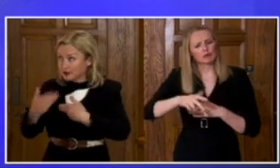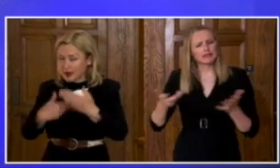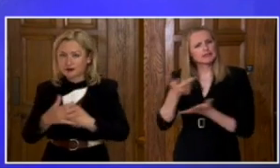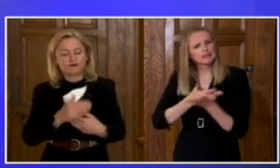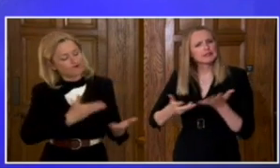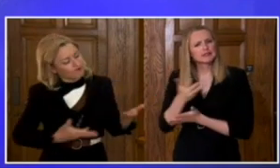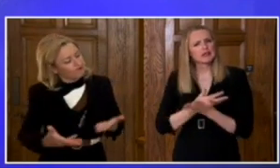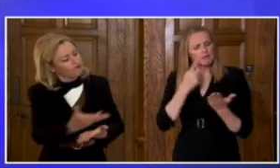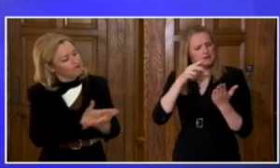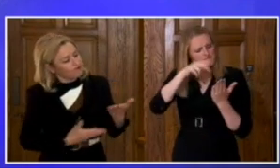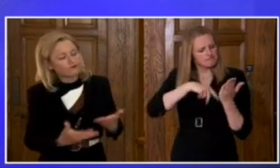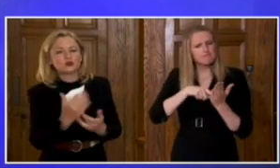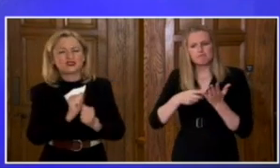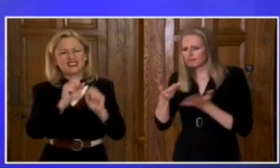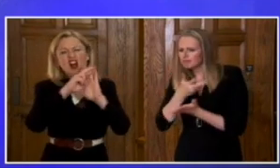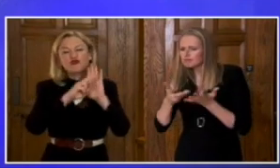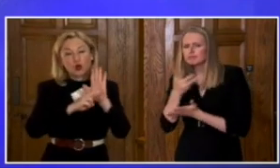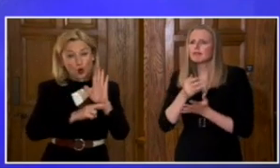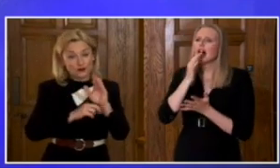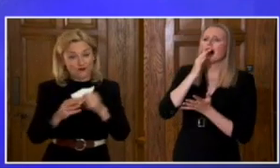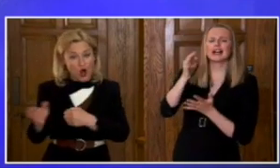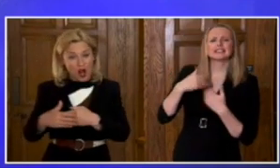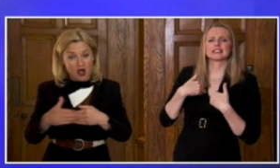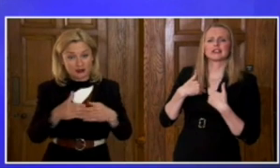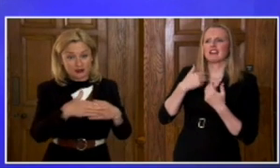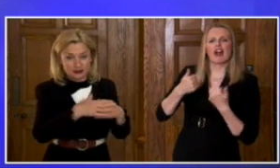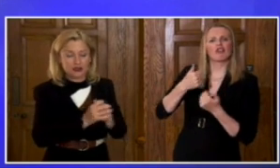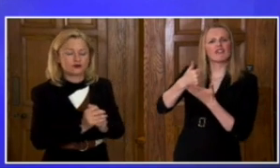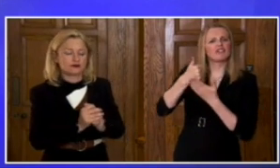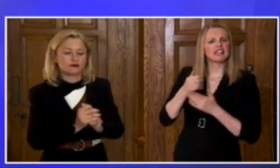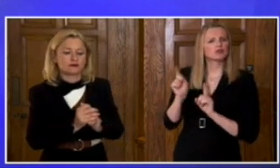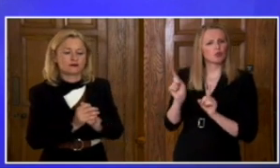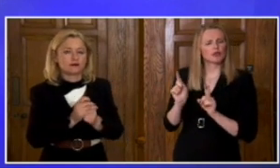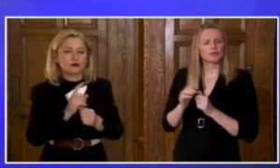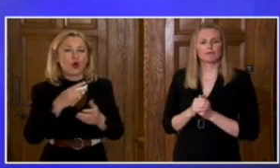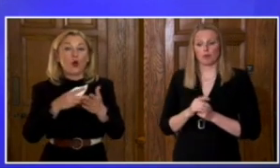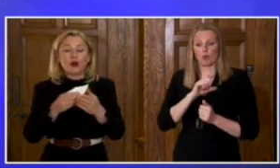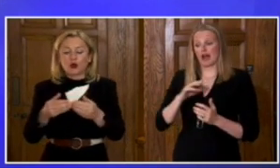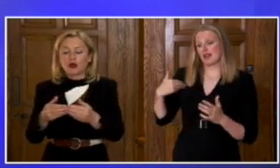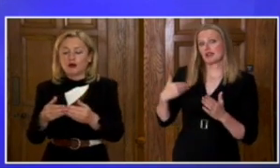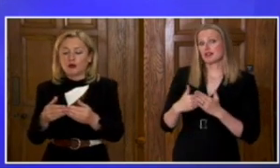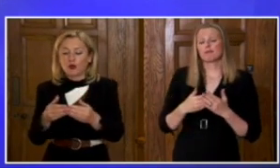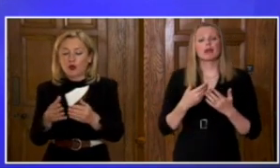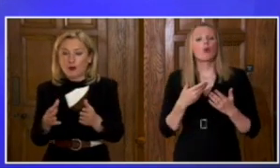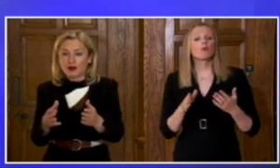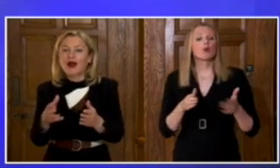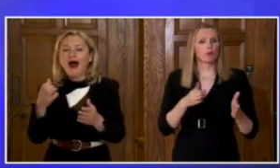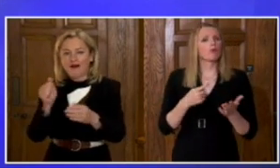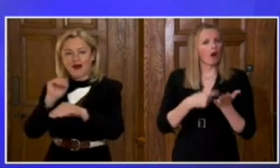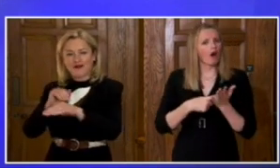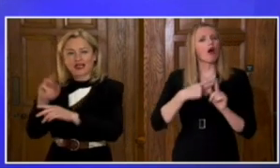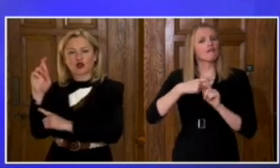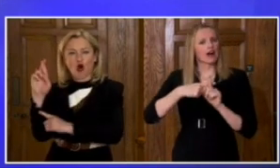Ireland regulations. As I've already said, every relaxation we introduce impacts on the R value, and we